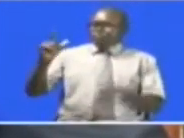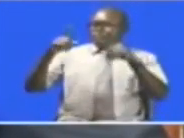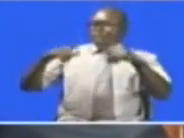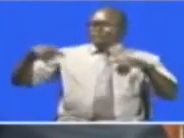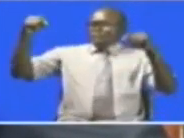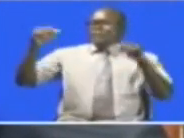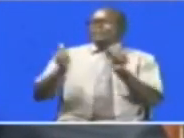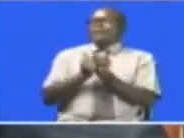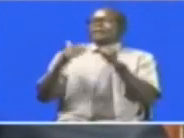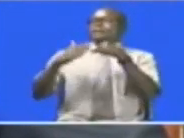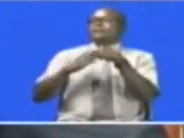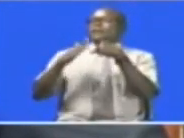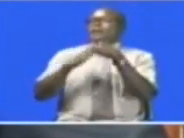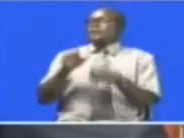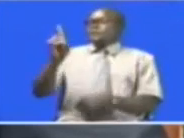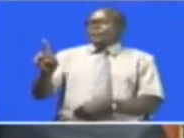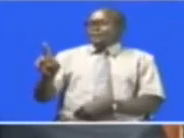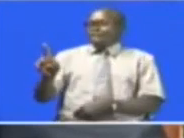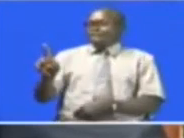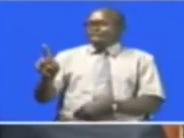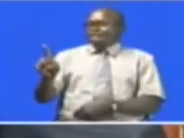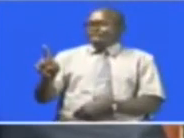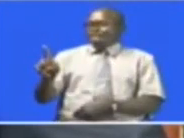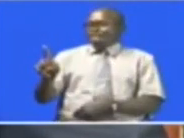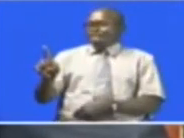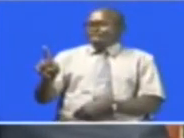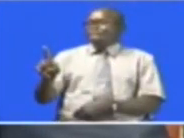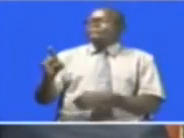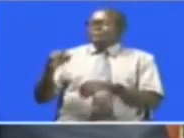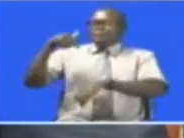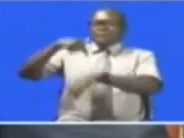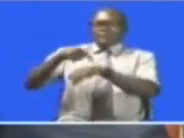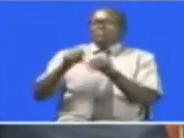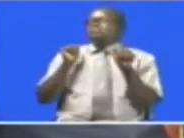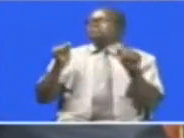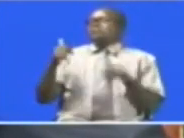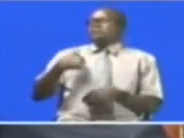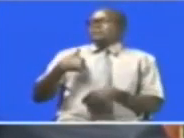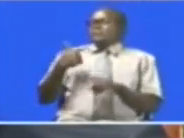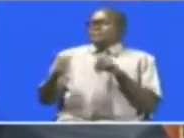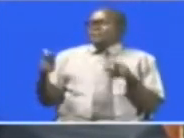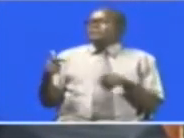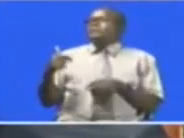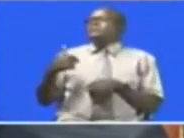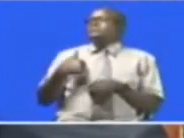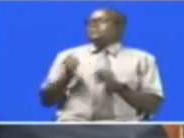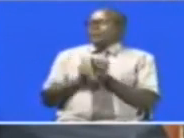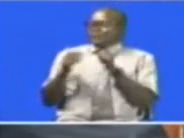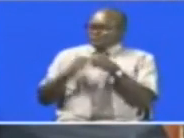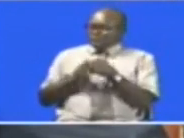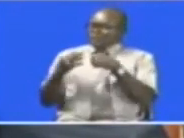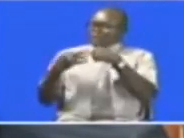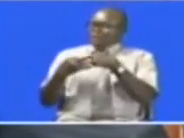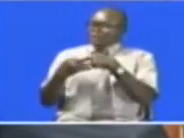in 1991, it was a big moment for me. Although I was in